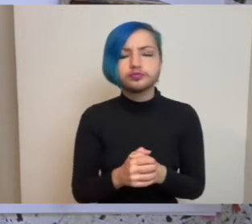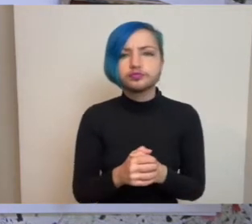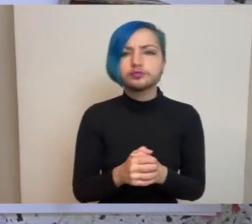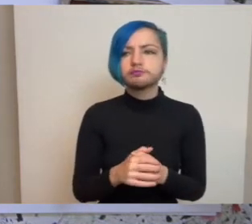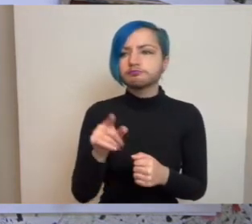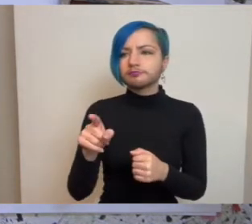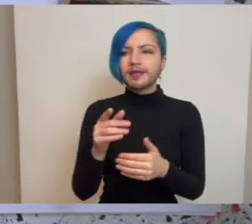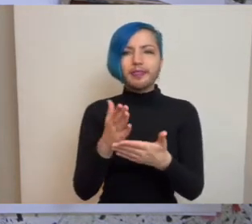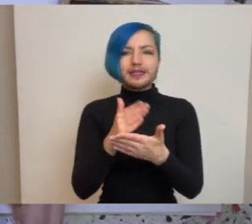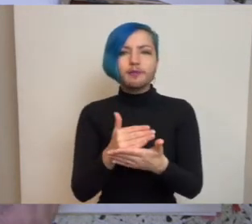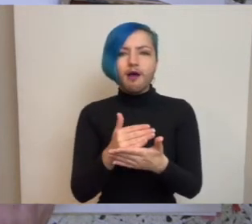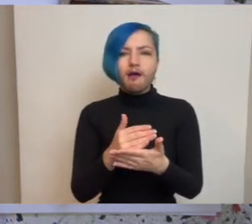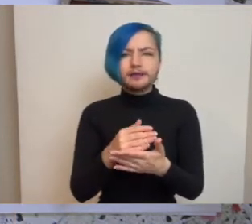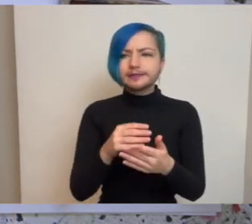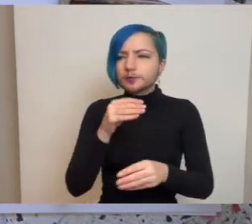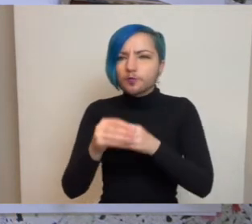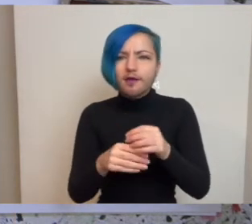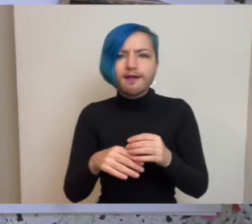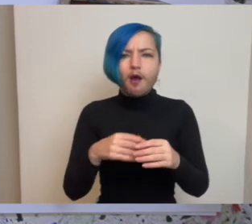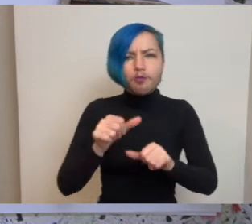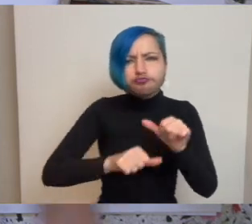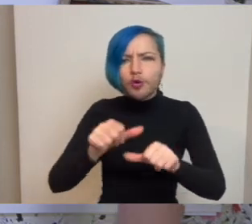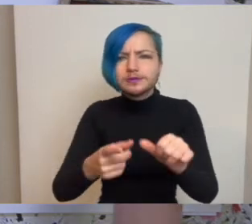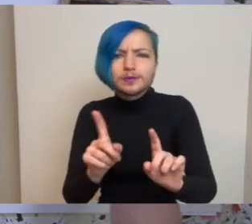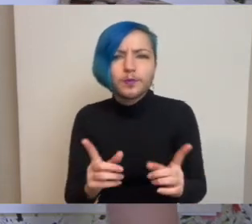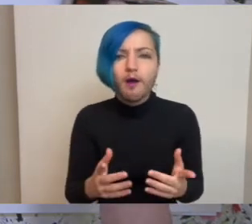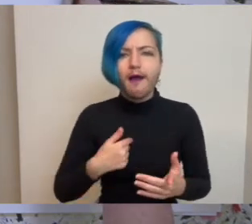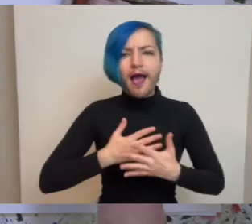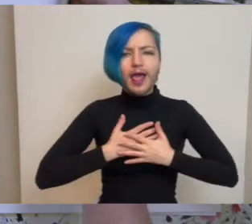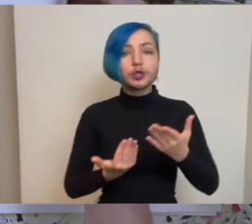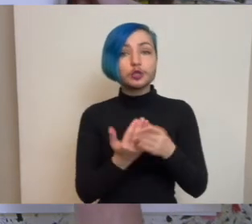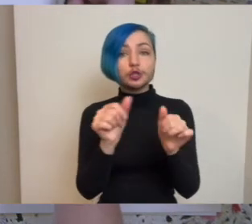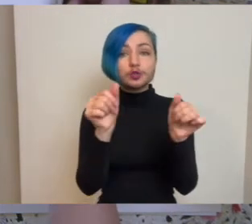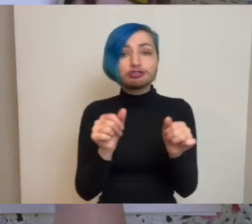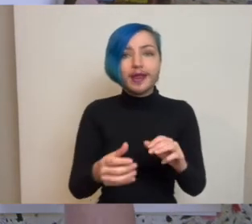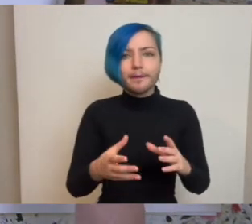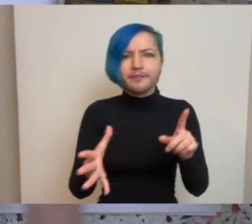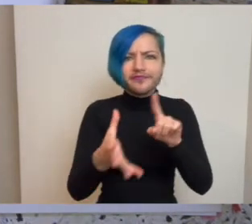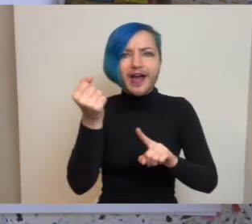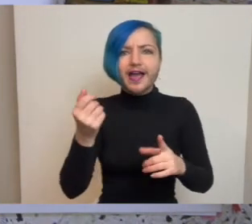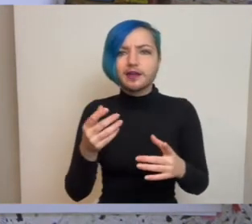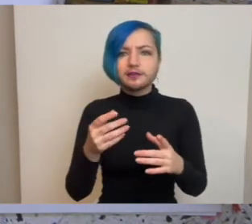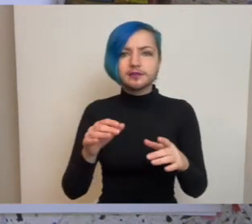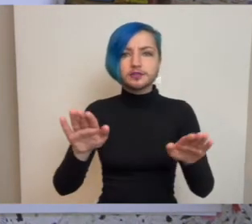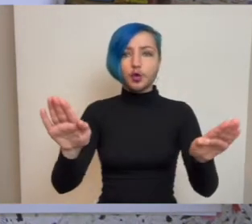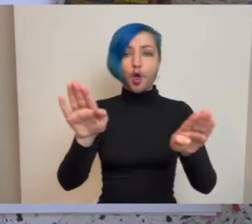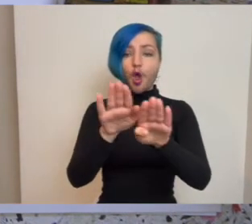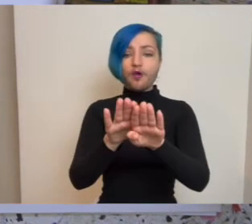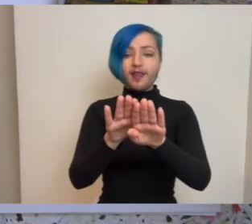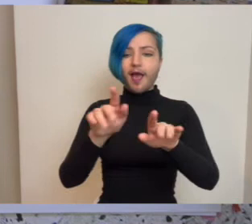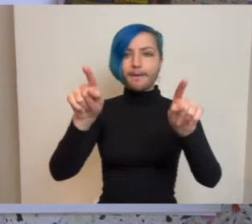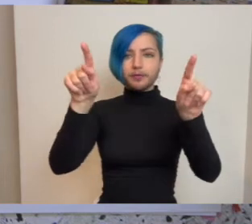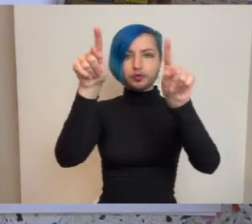of finding your stride. I like to sometimes find some new shapes that have been created